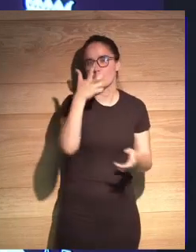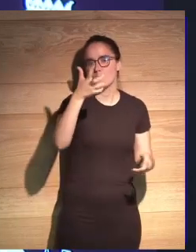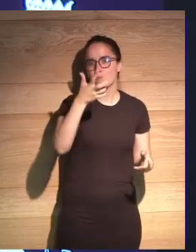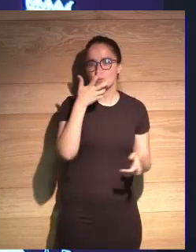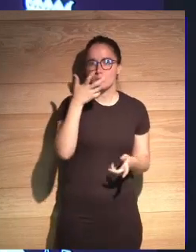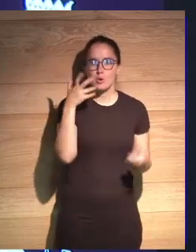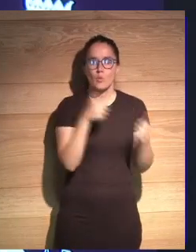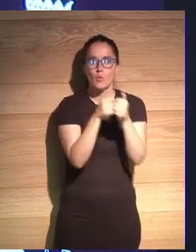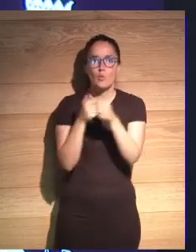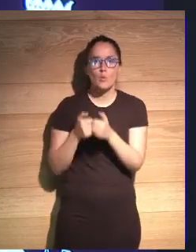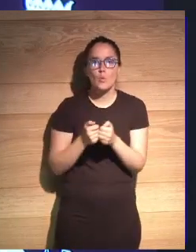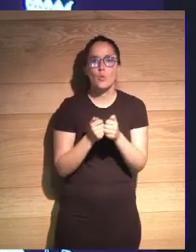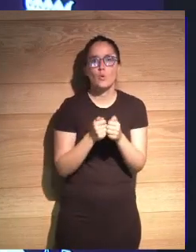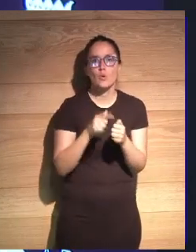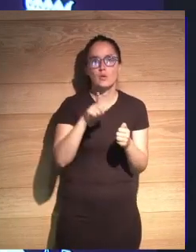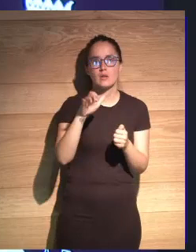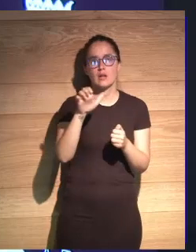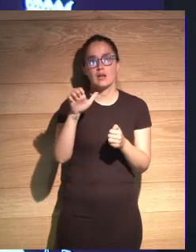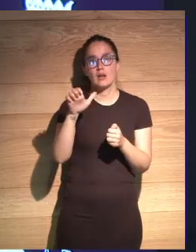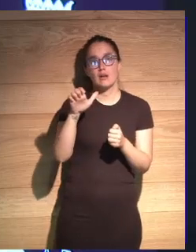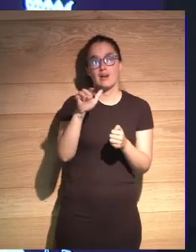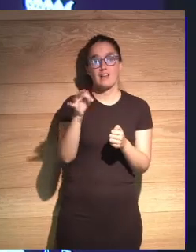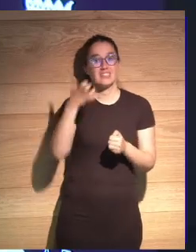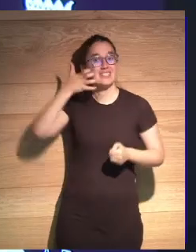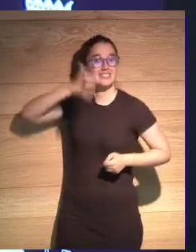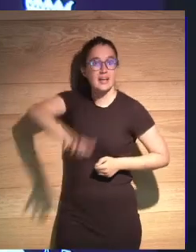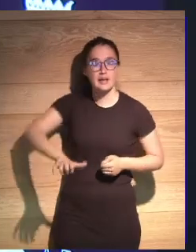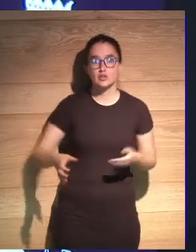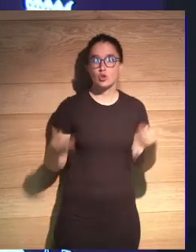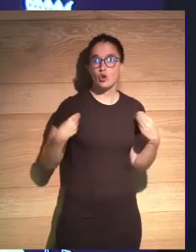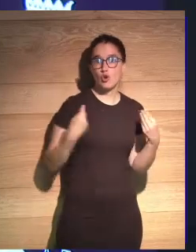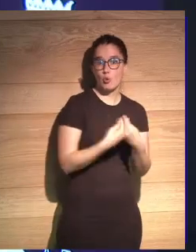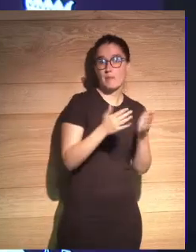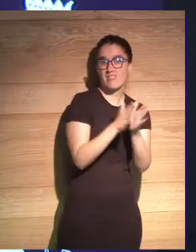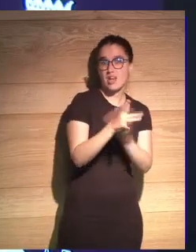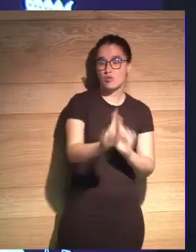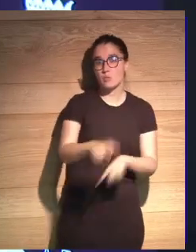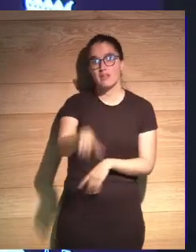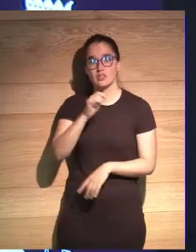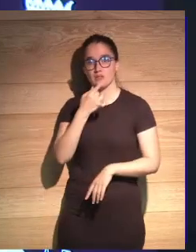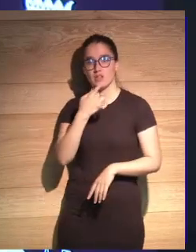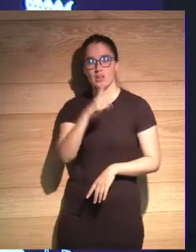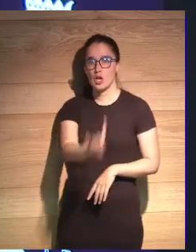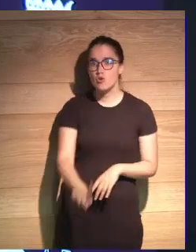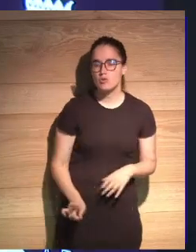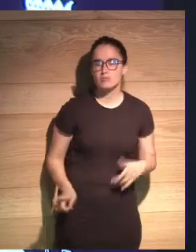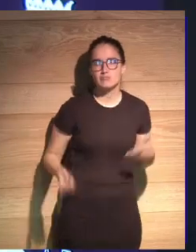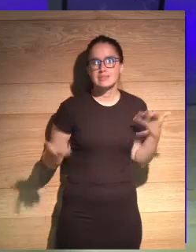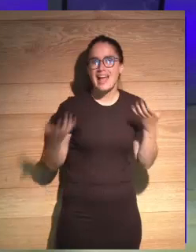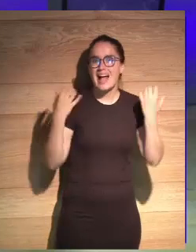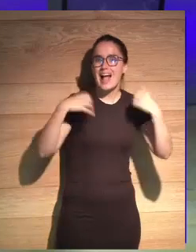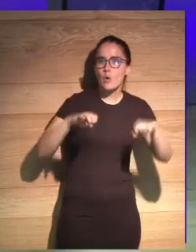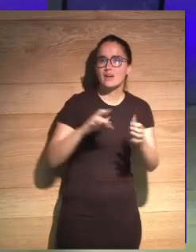also games that are not cooperation games. If you have played a game like Life is Strange with